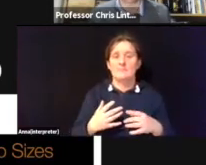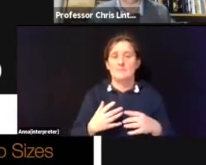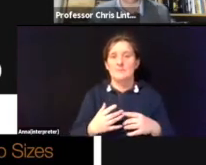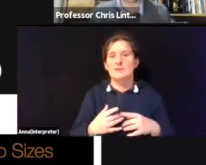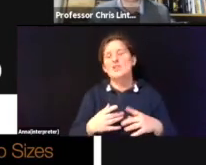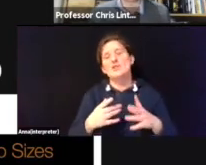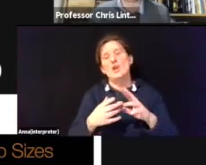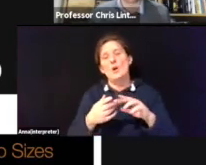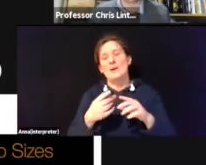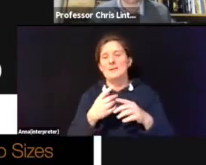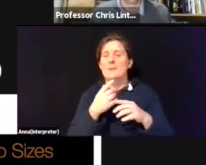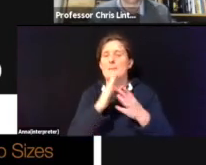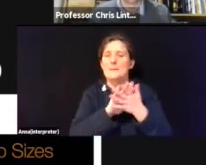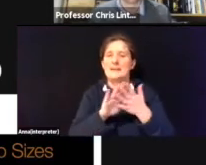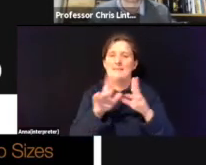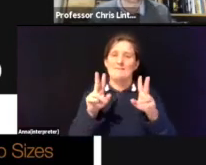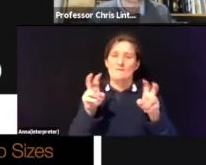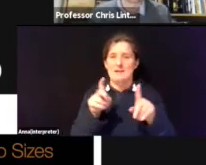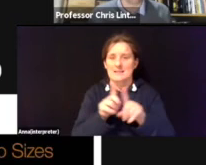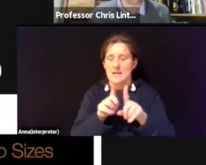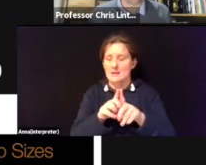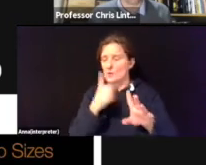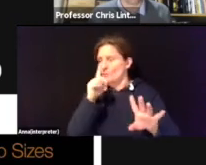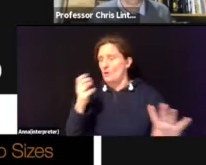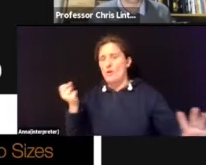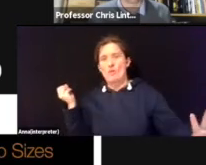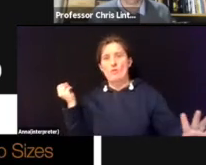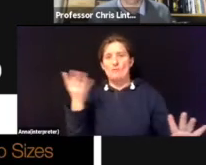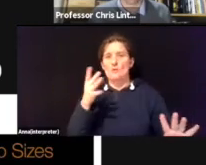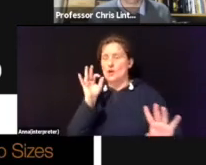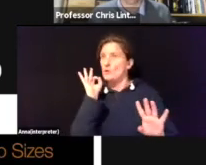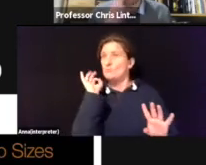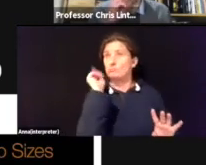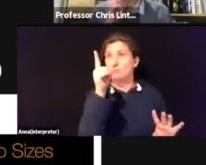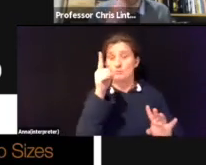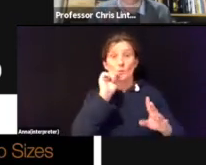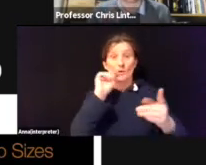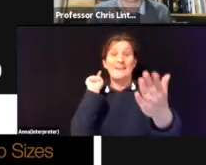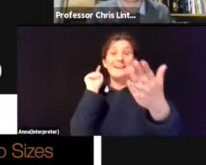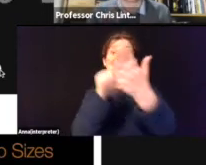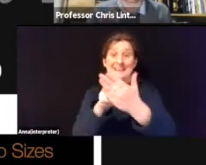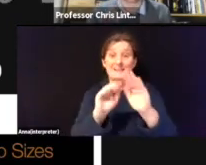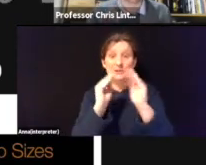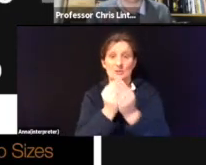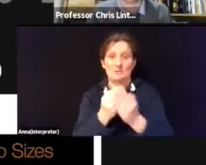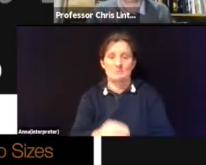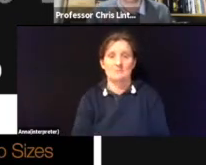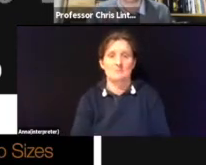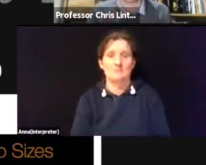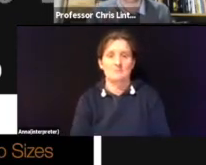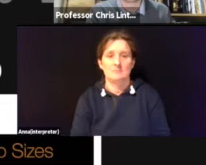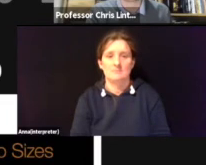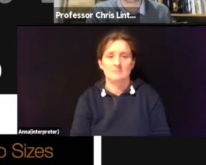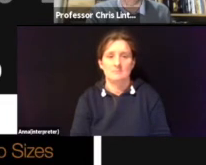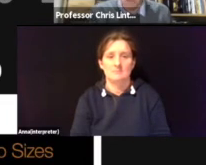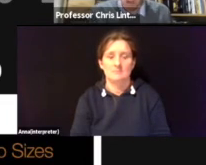an Earth-like planet, which is true. You can't. By the way, I'm slightly worried that you're now seeing my presenter view. Could somebody unmute and tell me